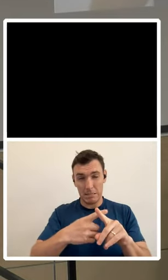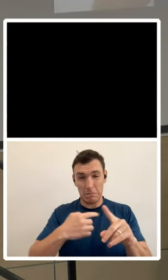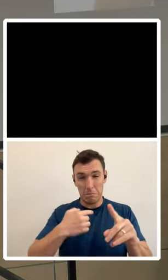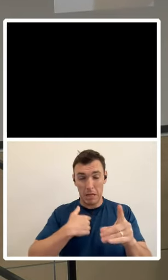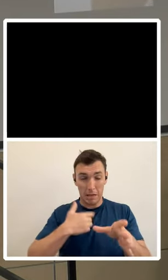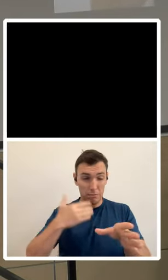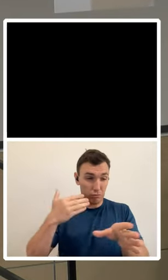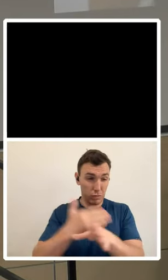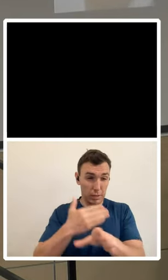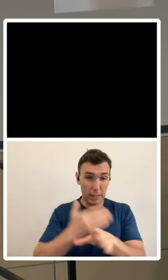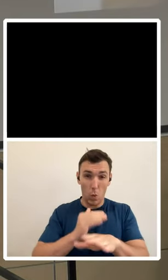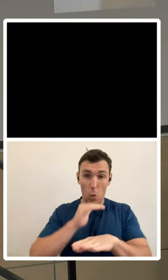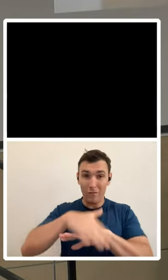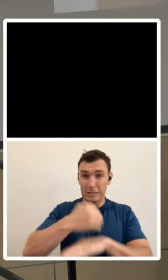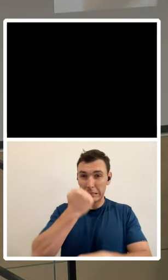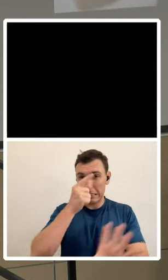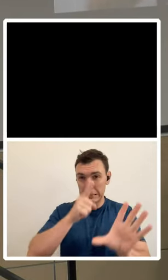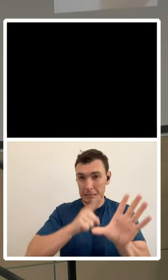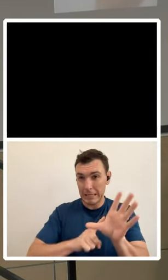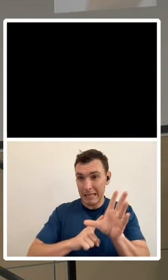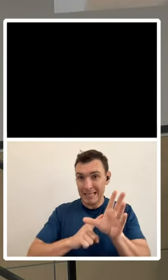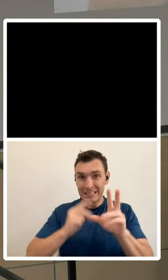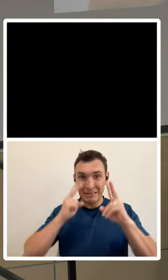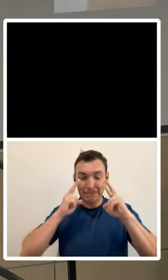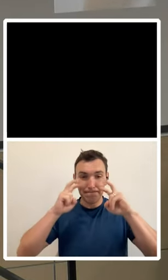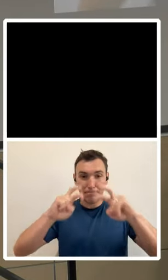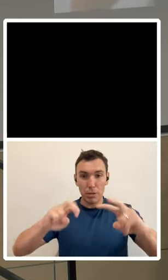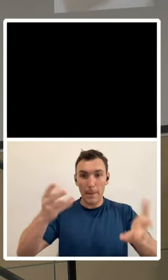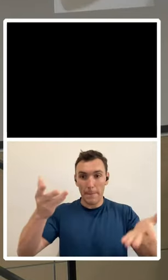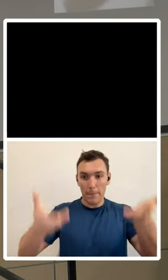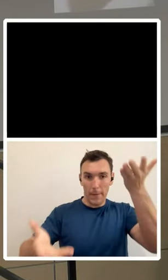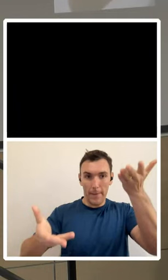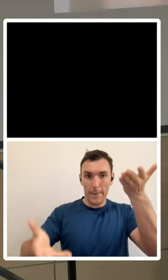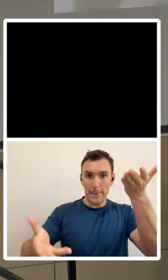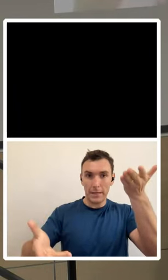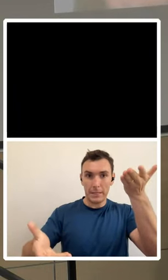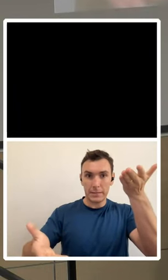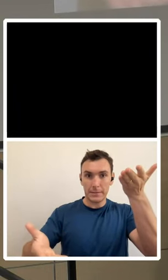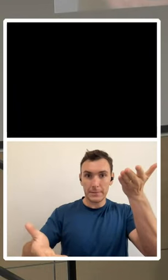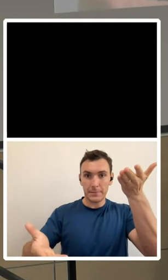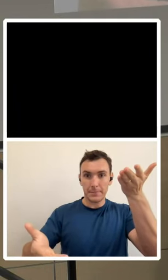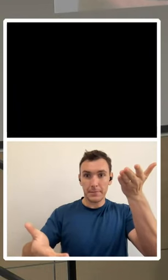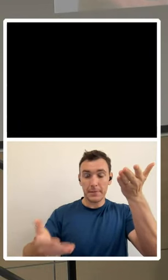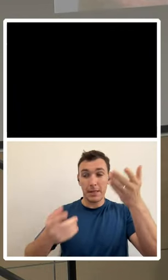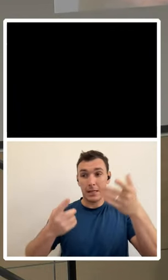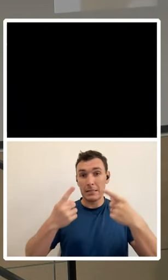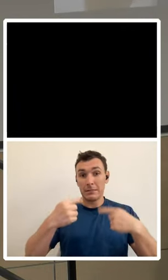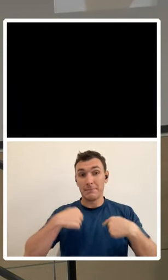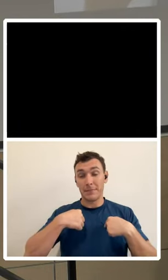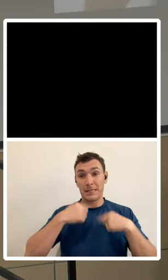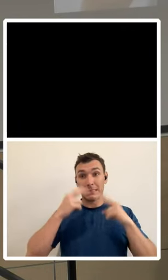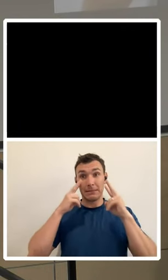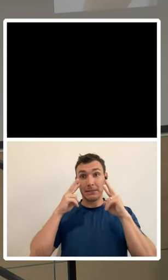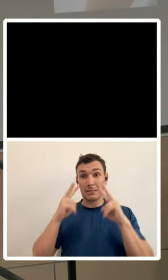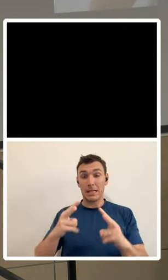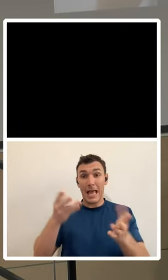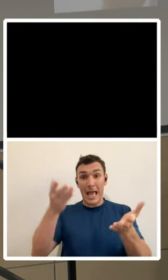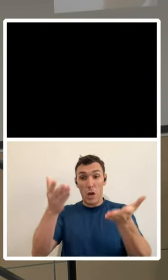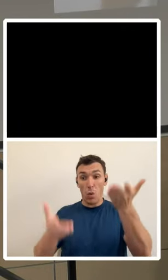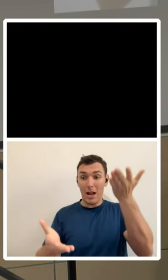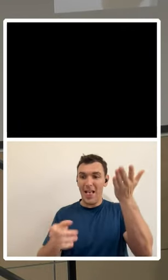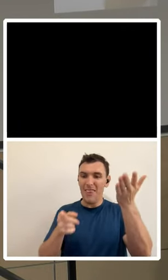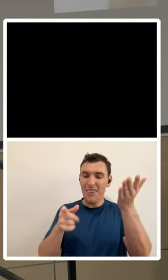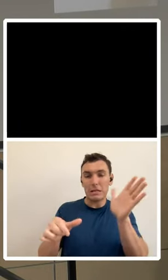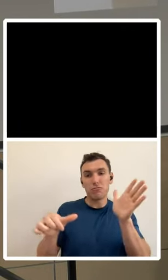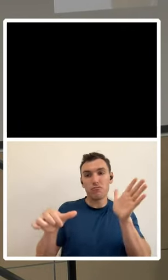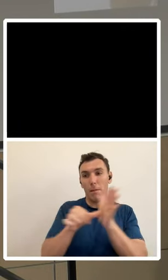inequality I see as the absolute root of basically every crisis that our world faces, not just the cost of living crisis, the crisis